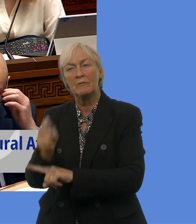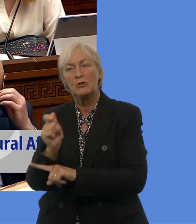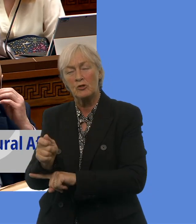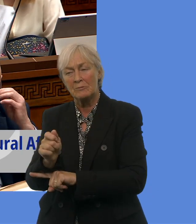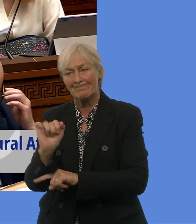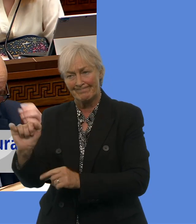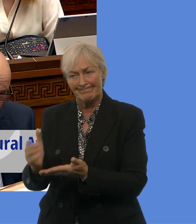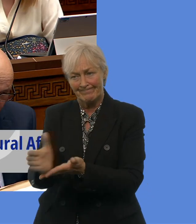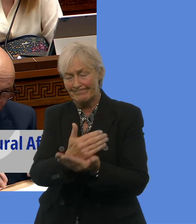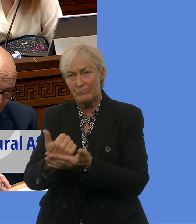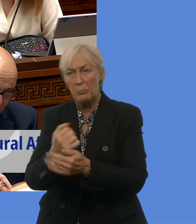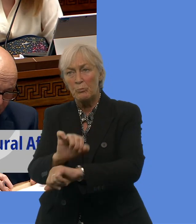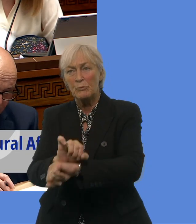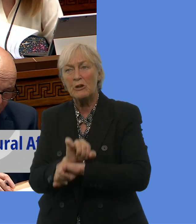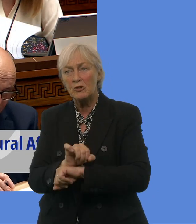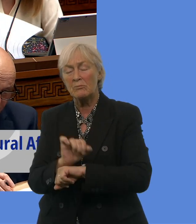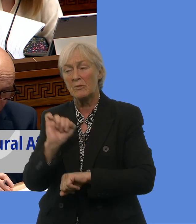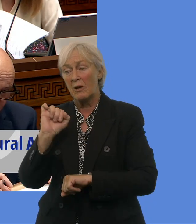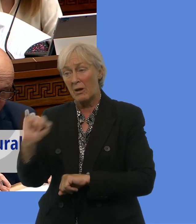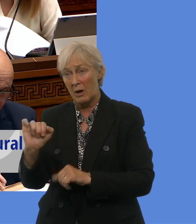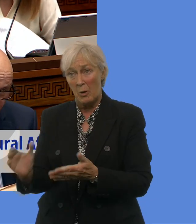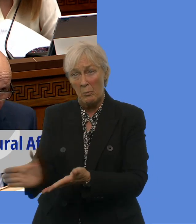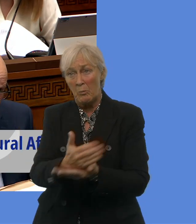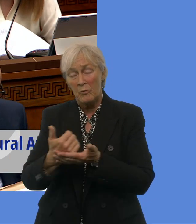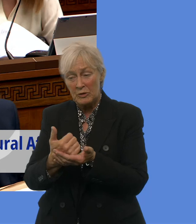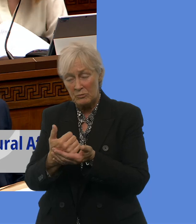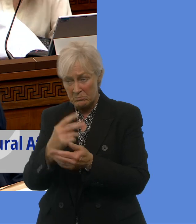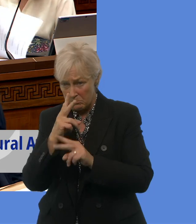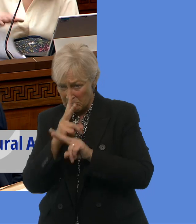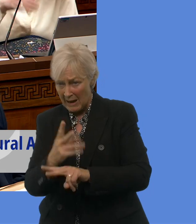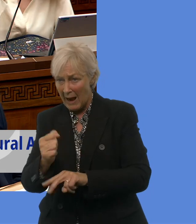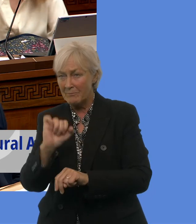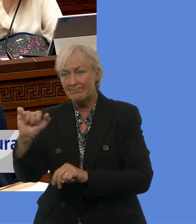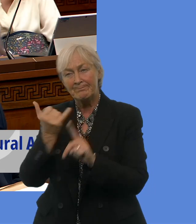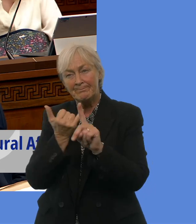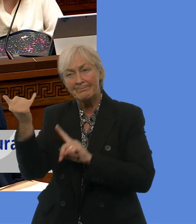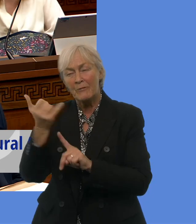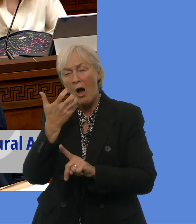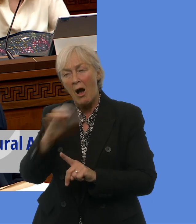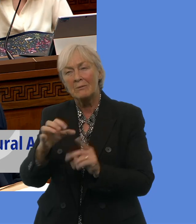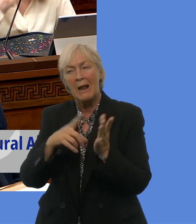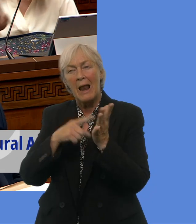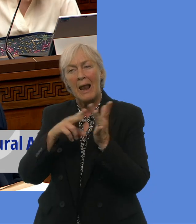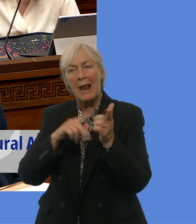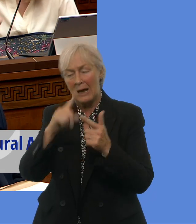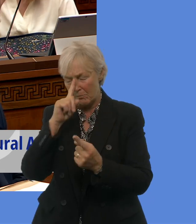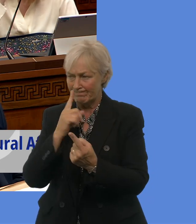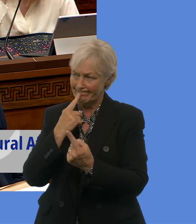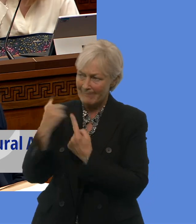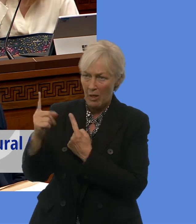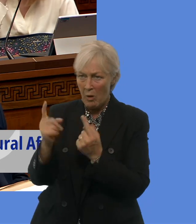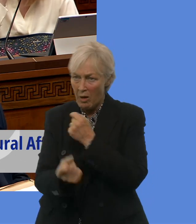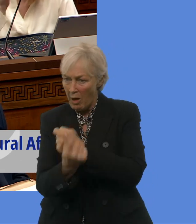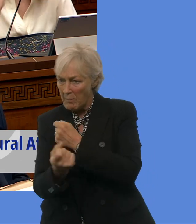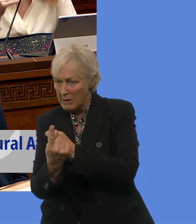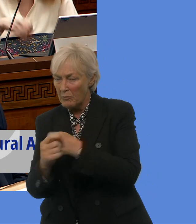and Protection Directorate. The Conservation and Protection Directorate operates a hotline which the public can use to report suspected pollution events or illegal